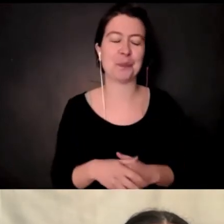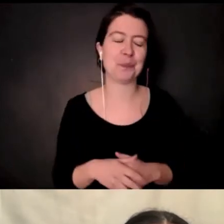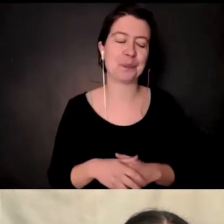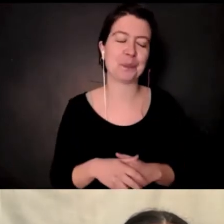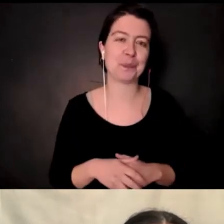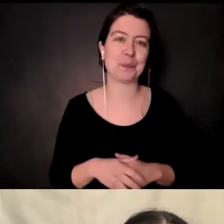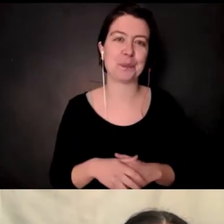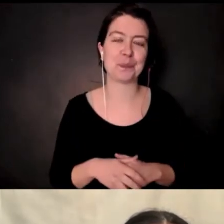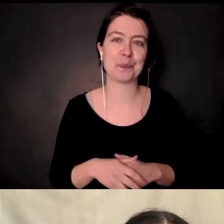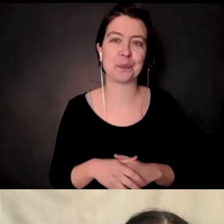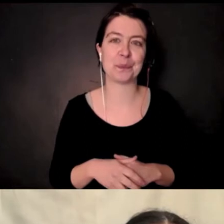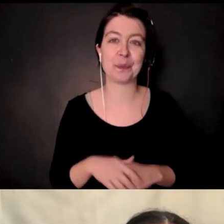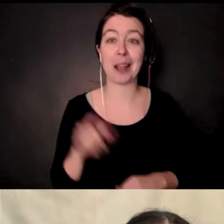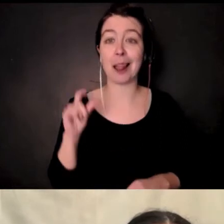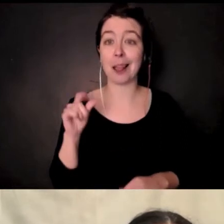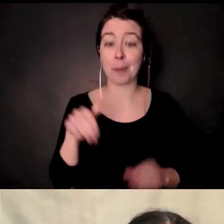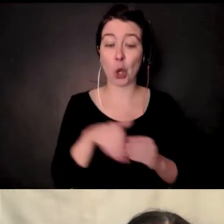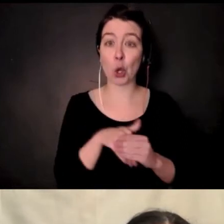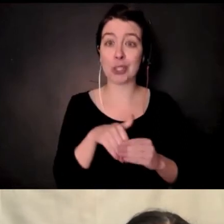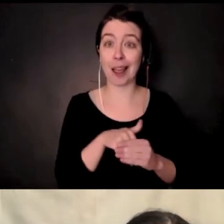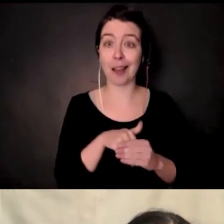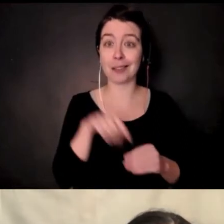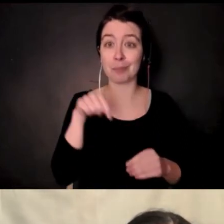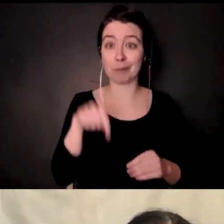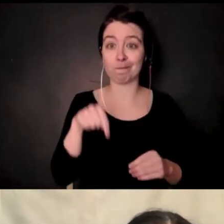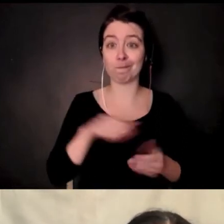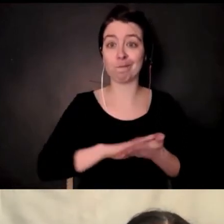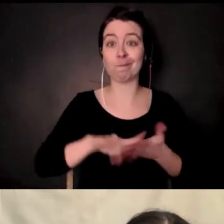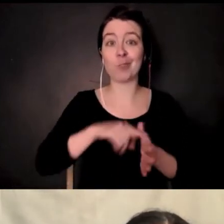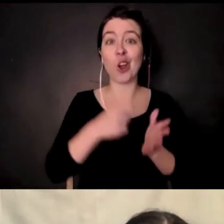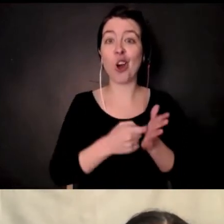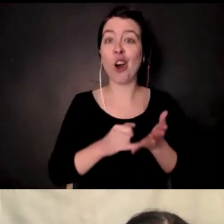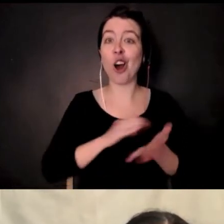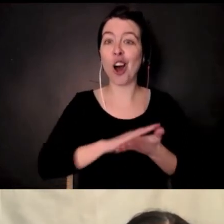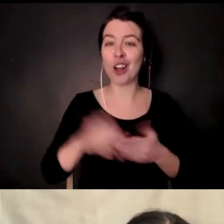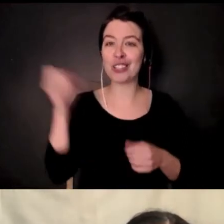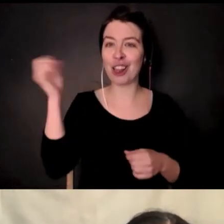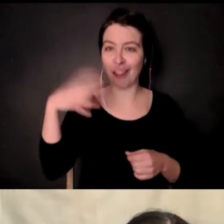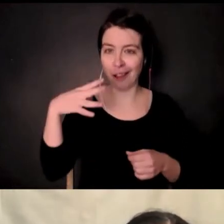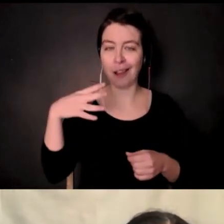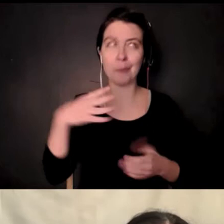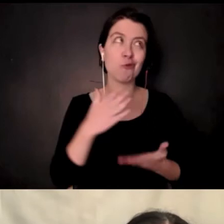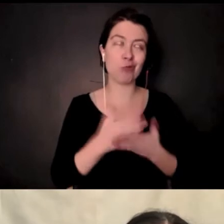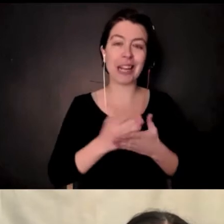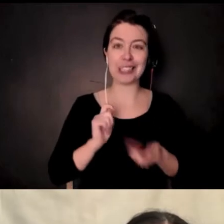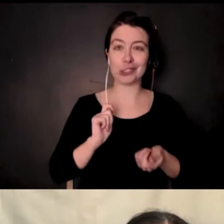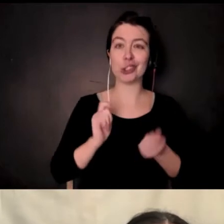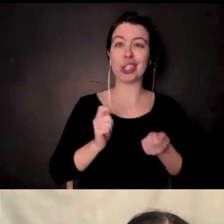Light. And what it is seems to change every time I describe it. This is our 4th